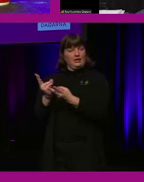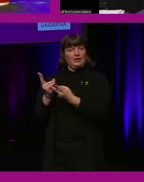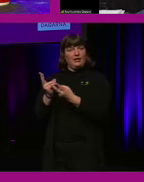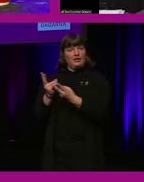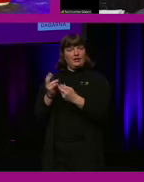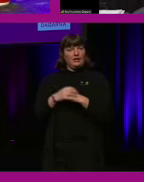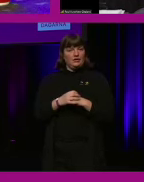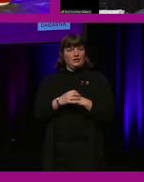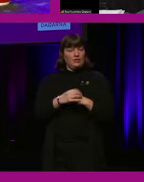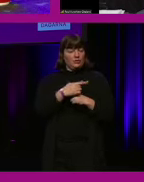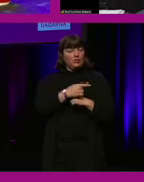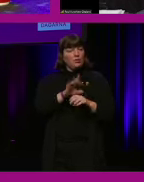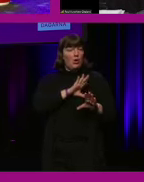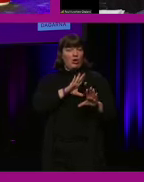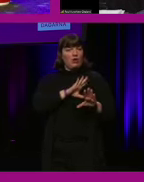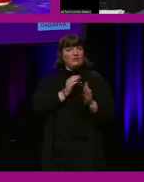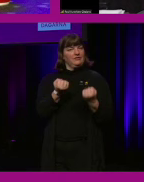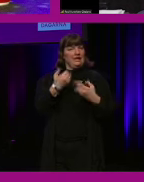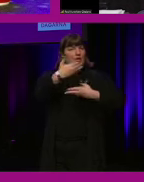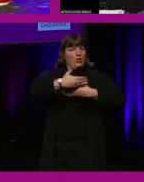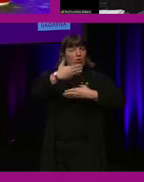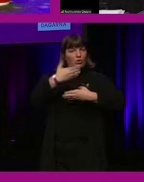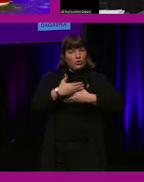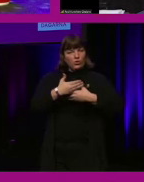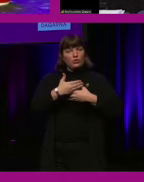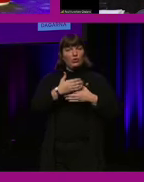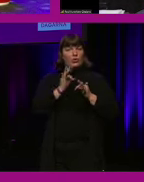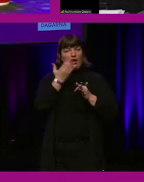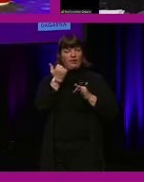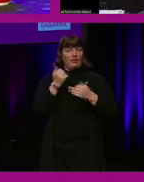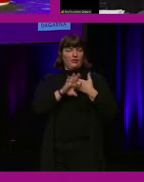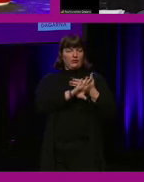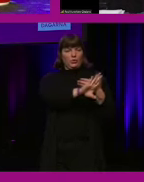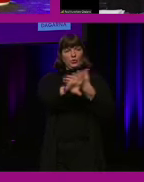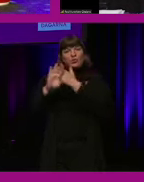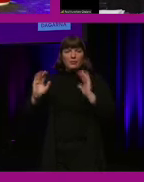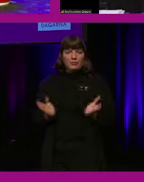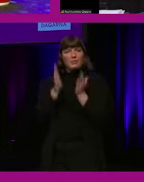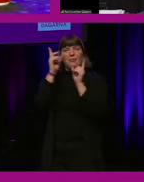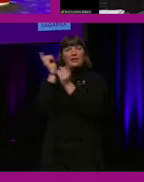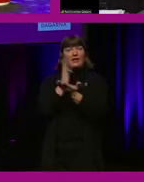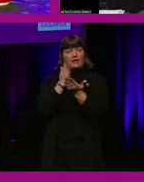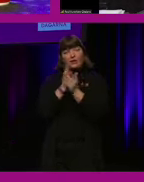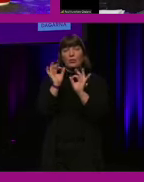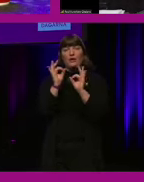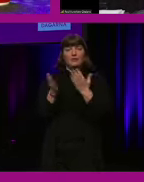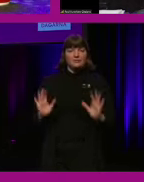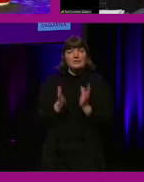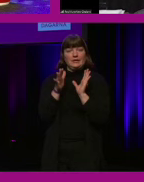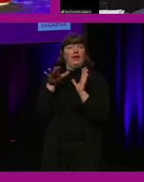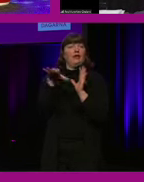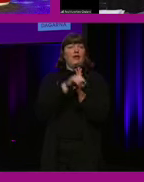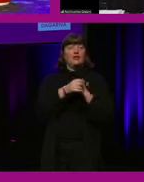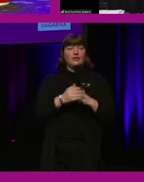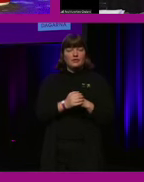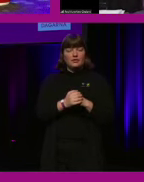integrity agencies have a role to play in advancing and protecting the human rights of everybody. So